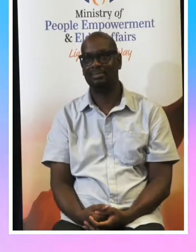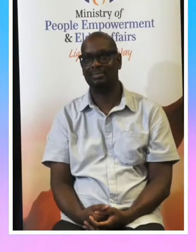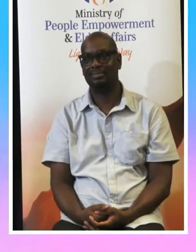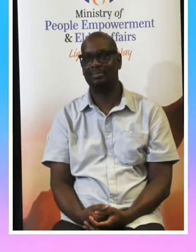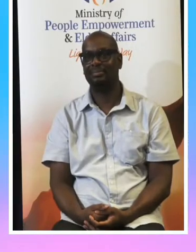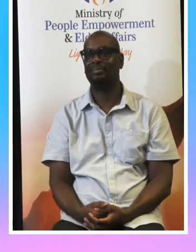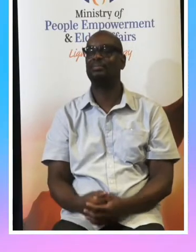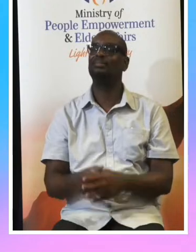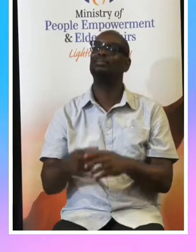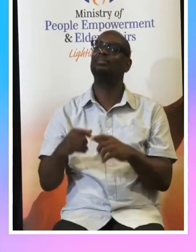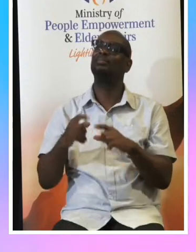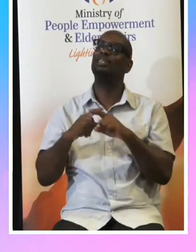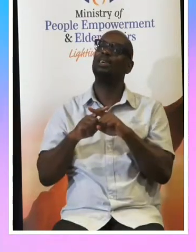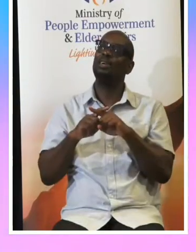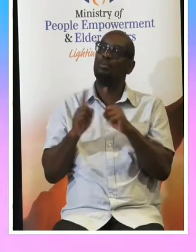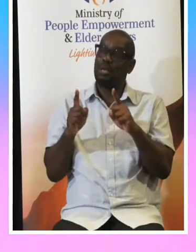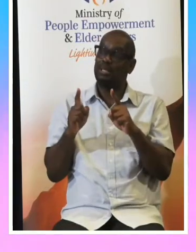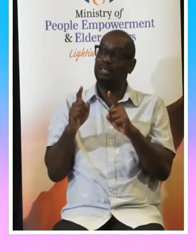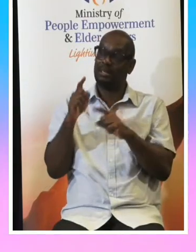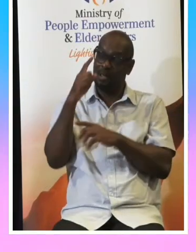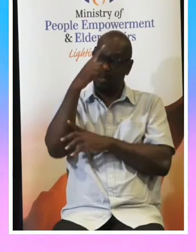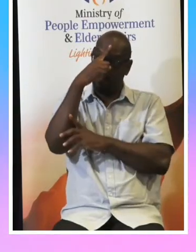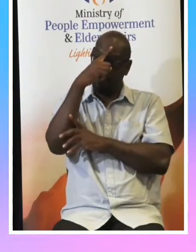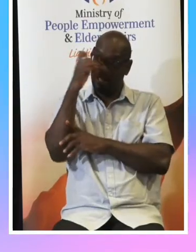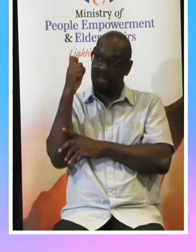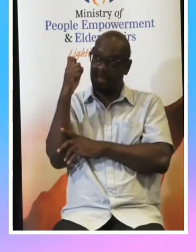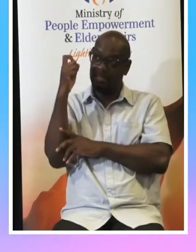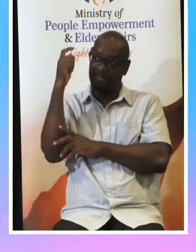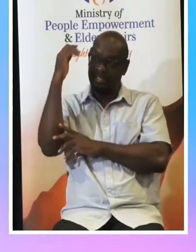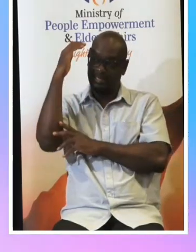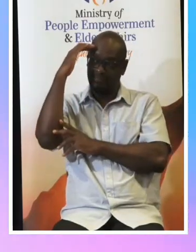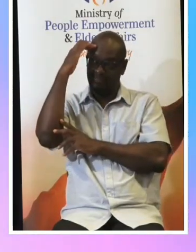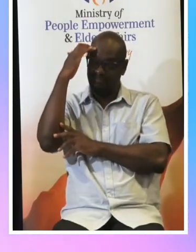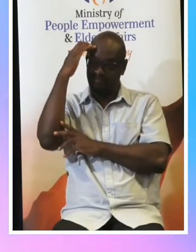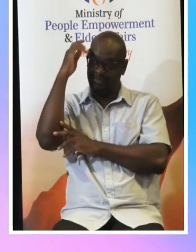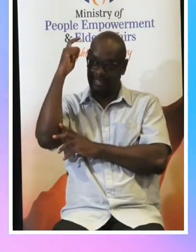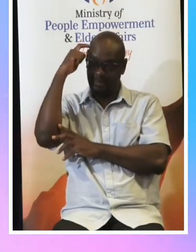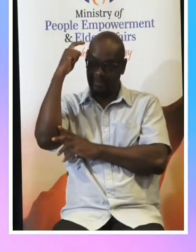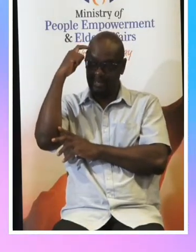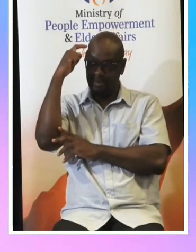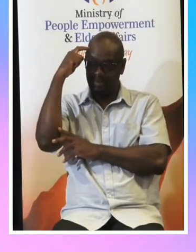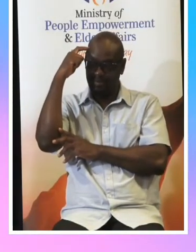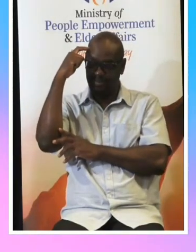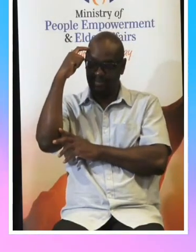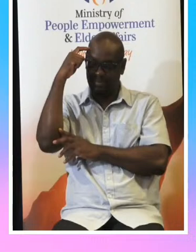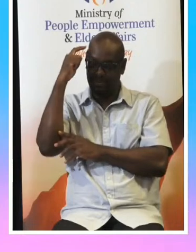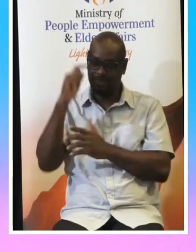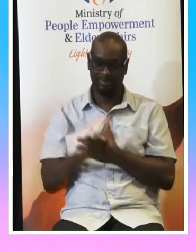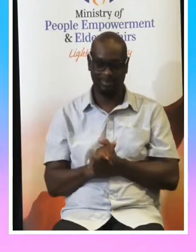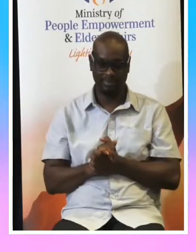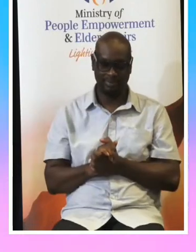But because of the ravages of dementia, could not be with us this evening.